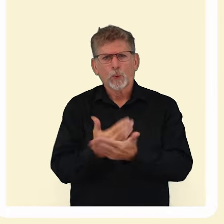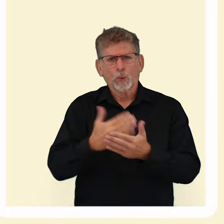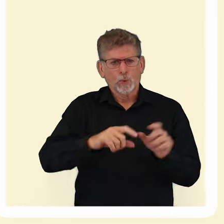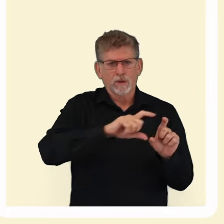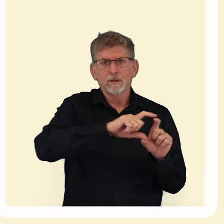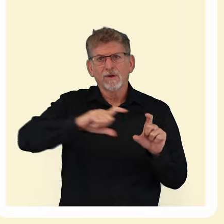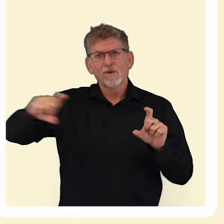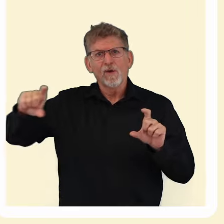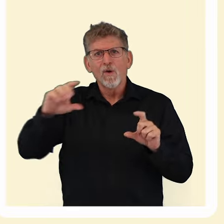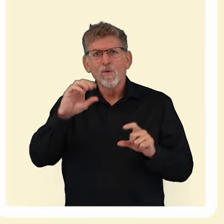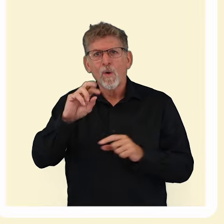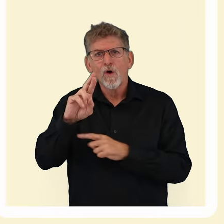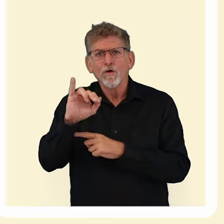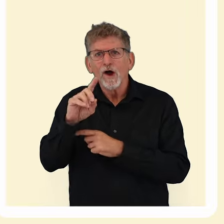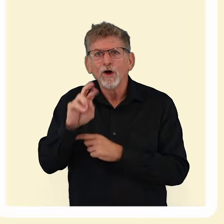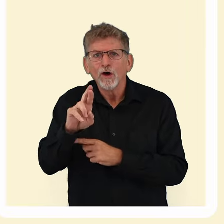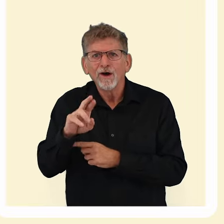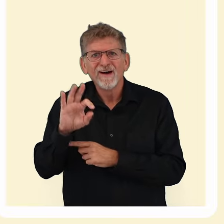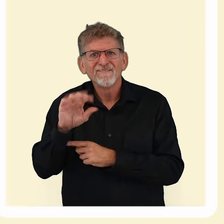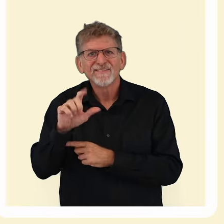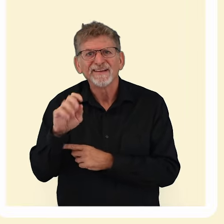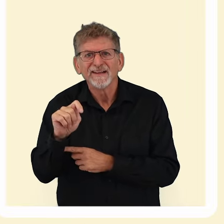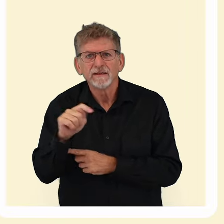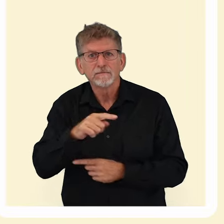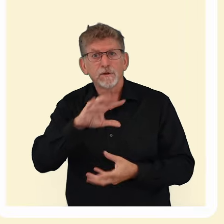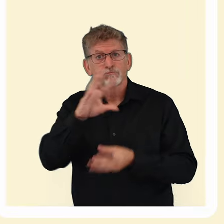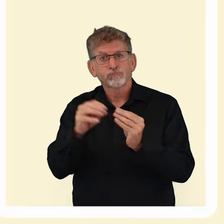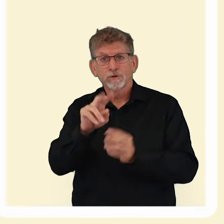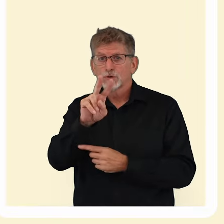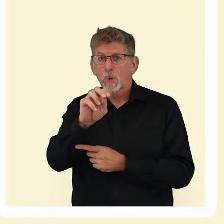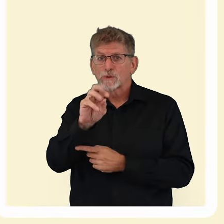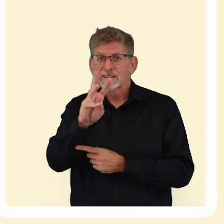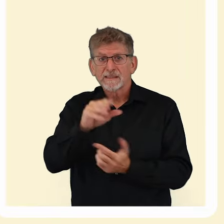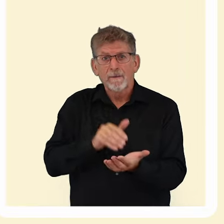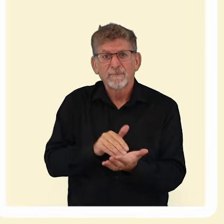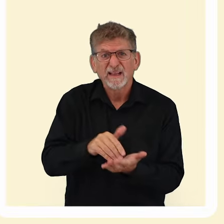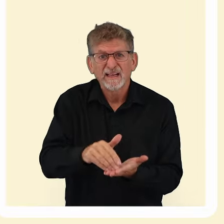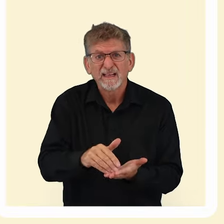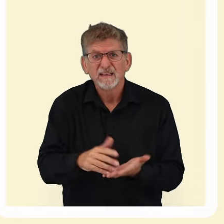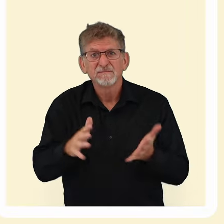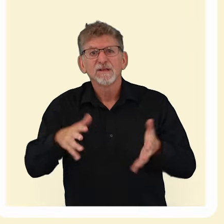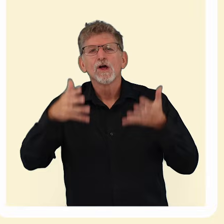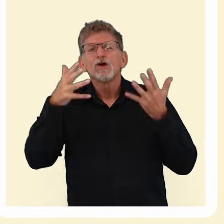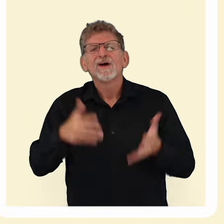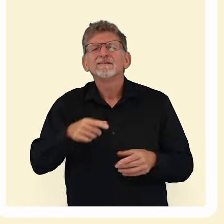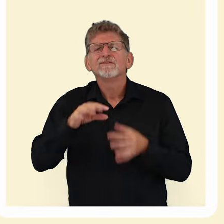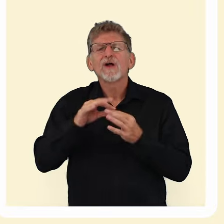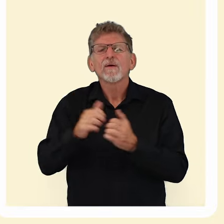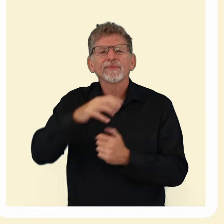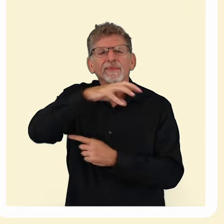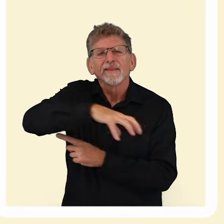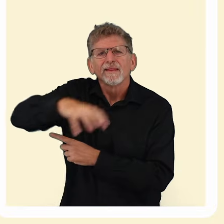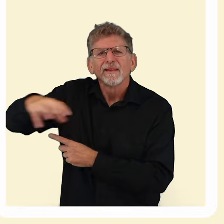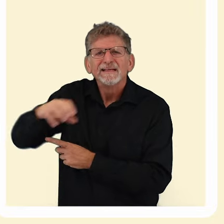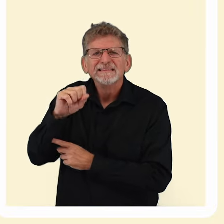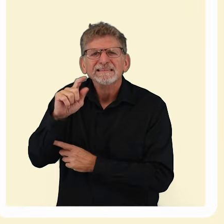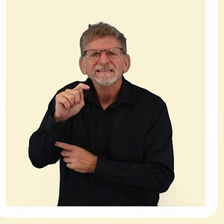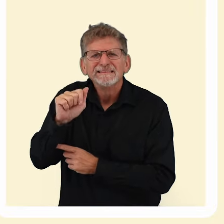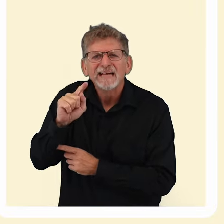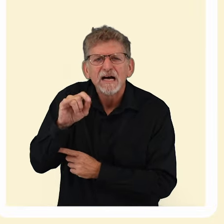an amount of $206 million. The rest was related to stations, rolling stock,